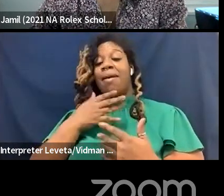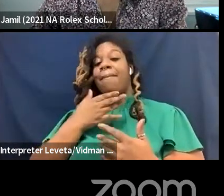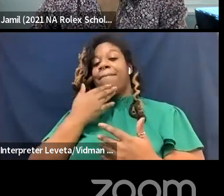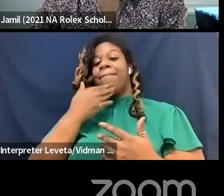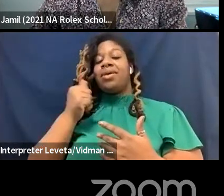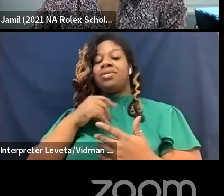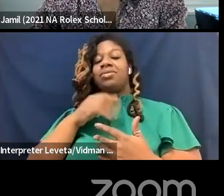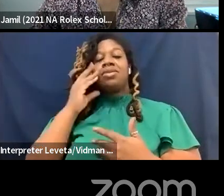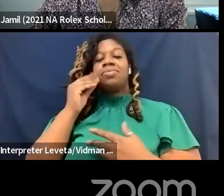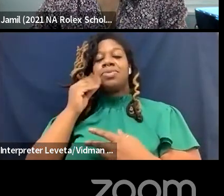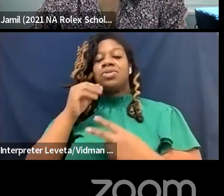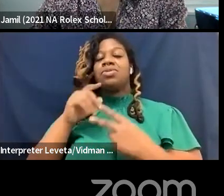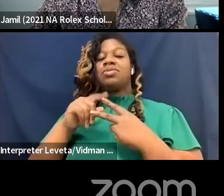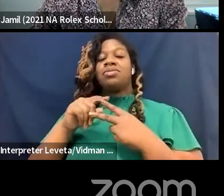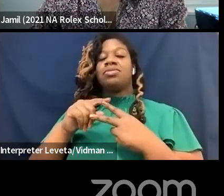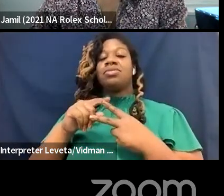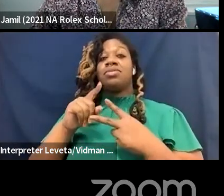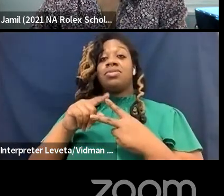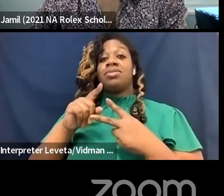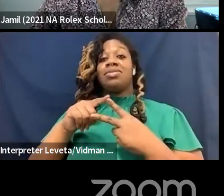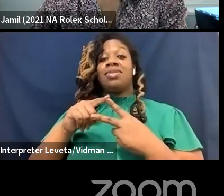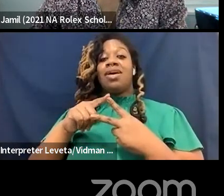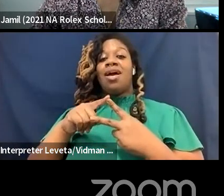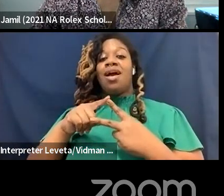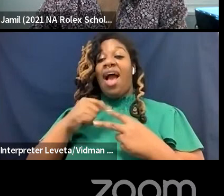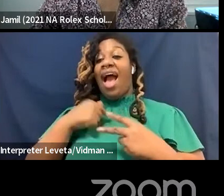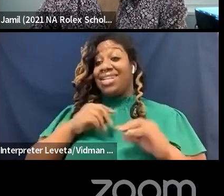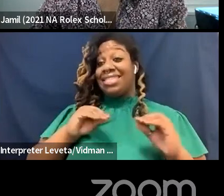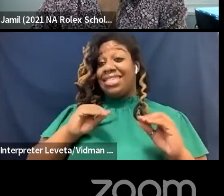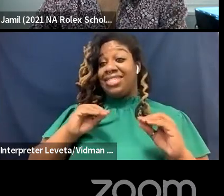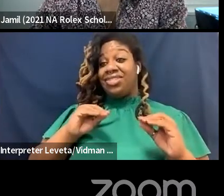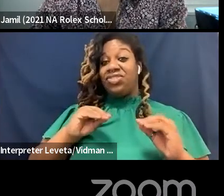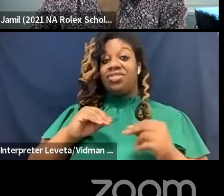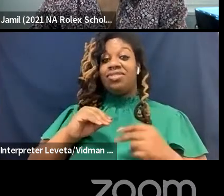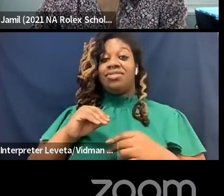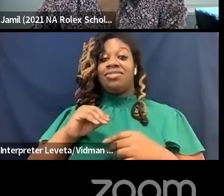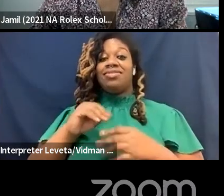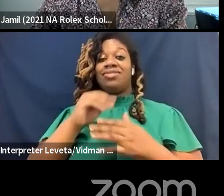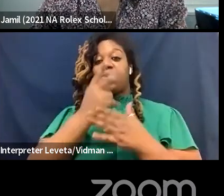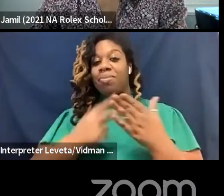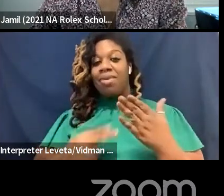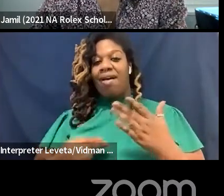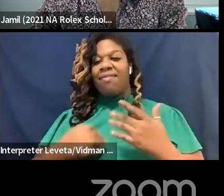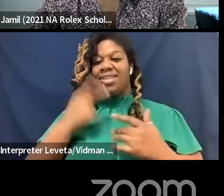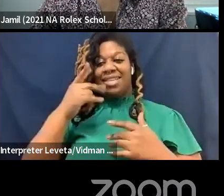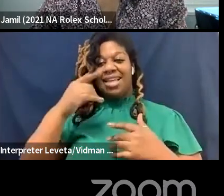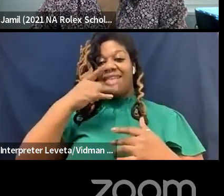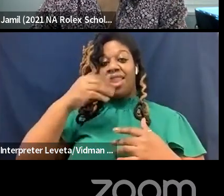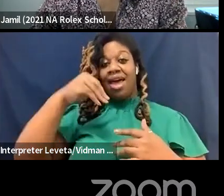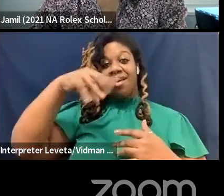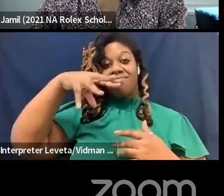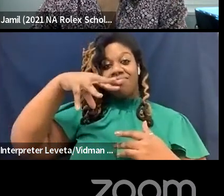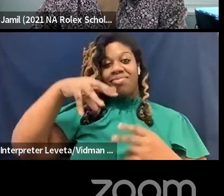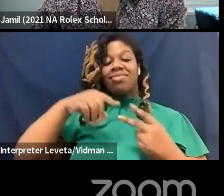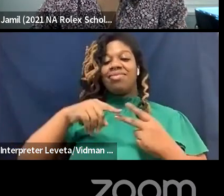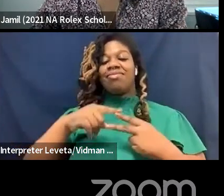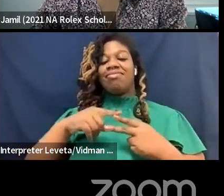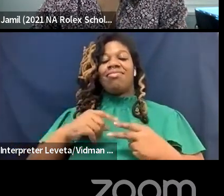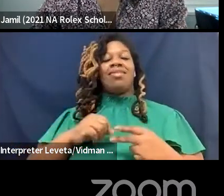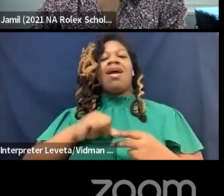on underwater is priceless. When they get that neutral buoyancy and they're just hanging in the water, like, yeah, that's